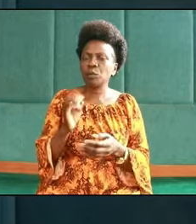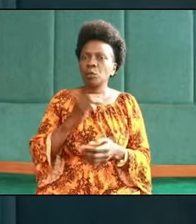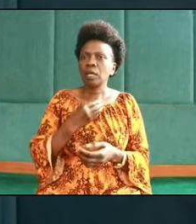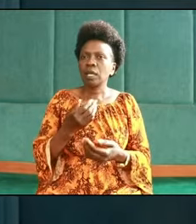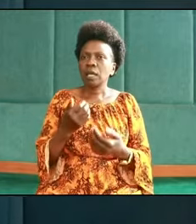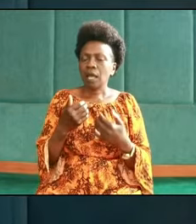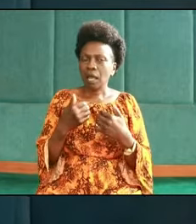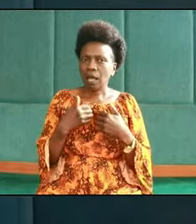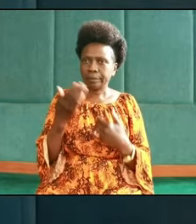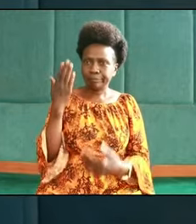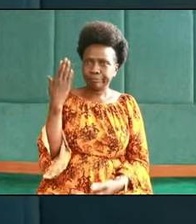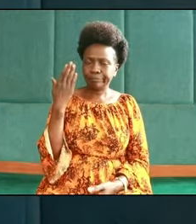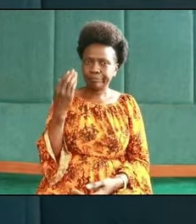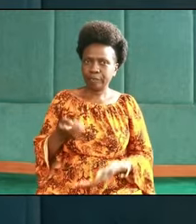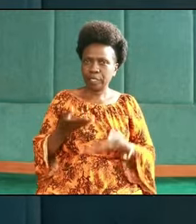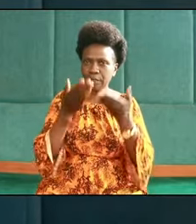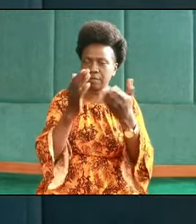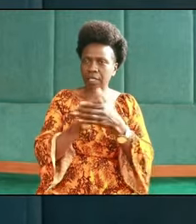you receive them?